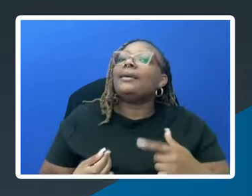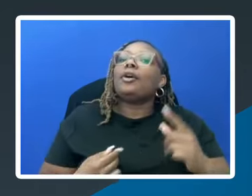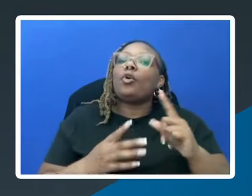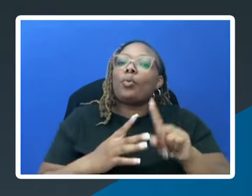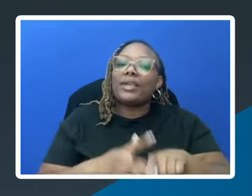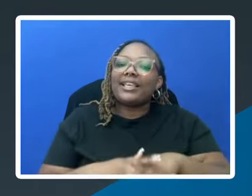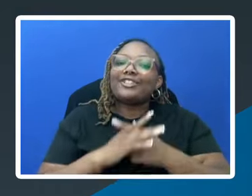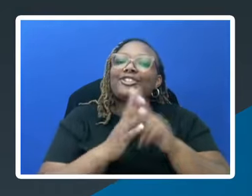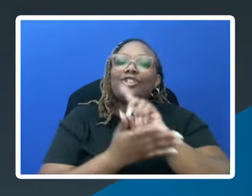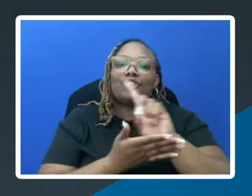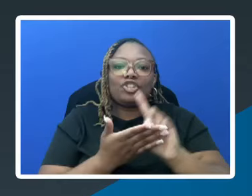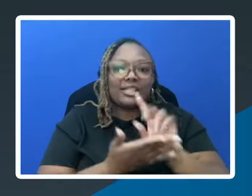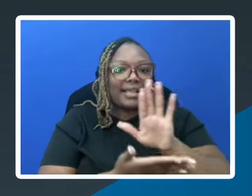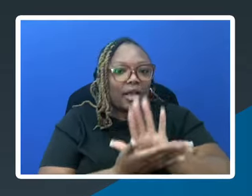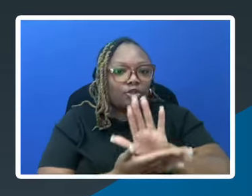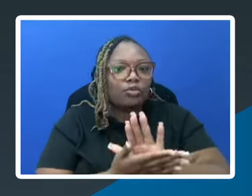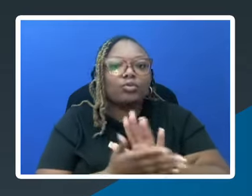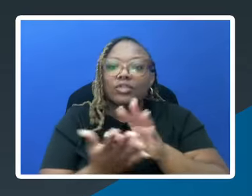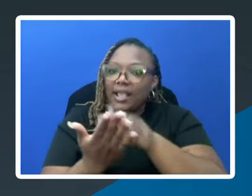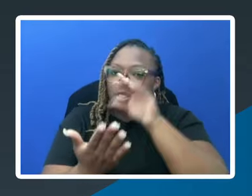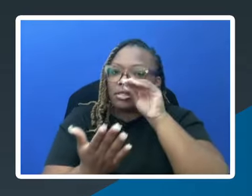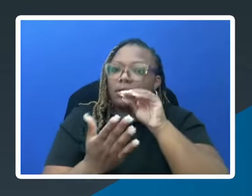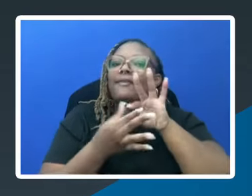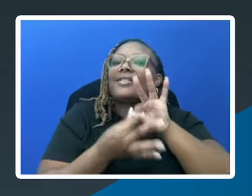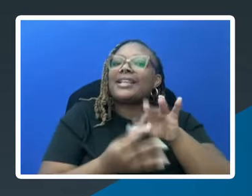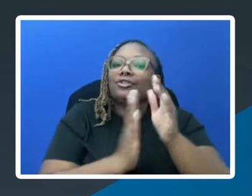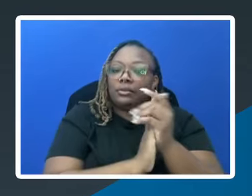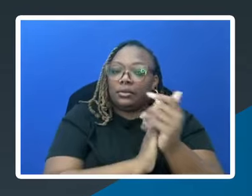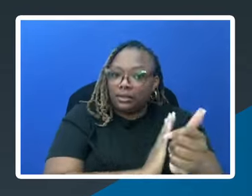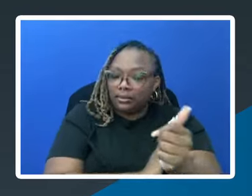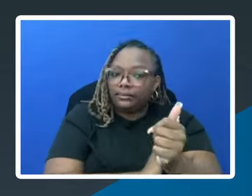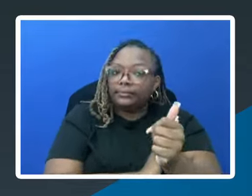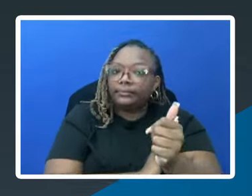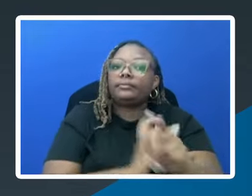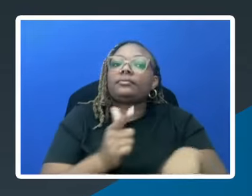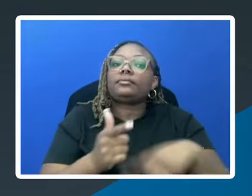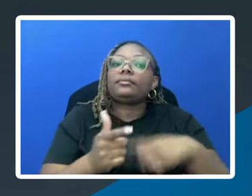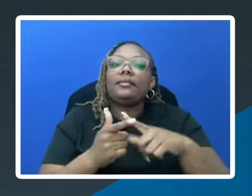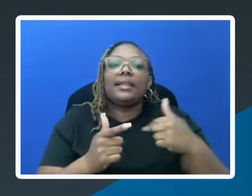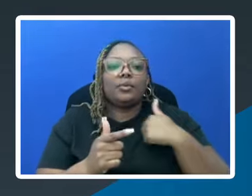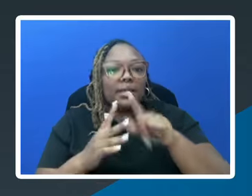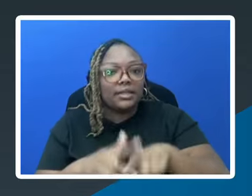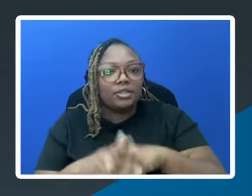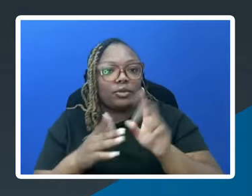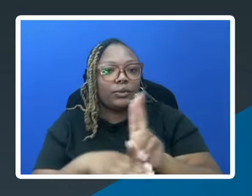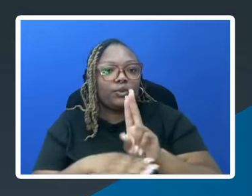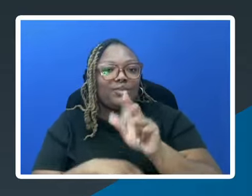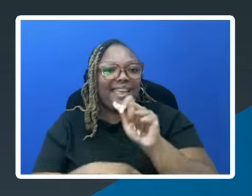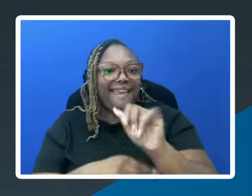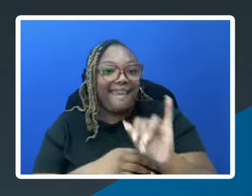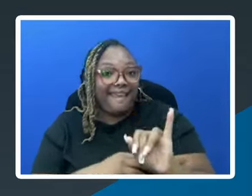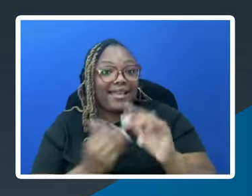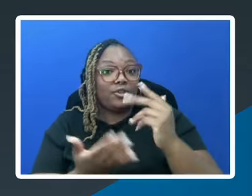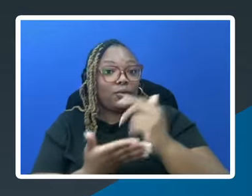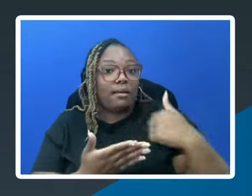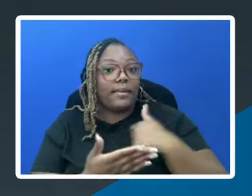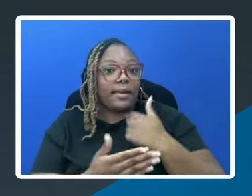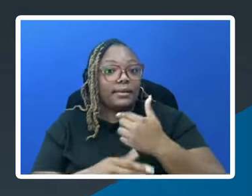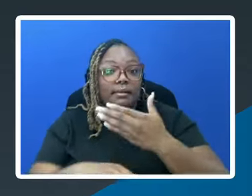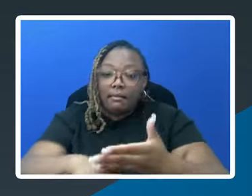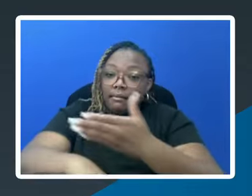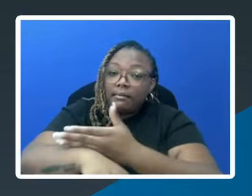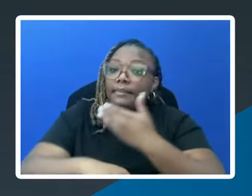school and learning around those skills. And we can start to use AI to help us be better at being